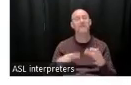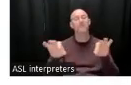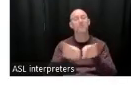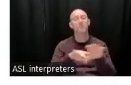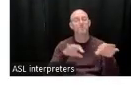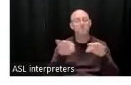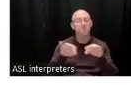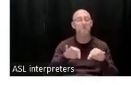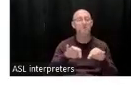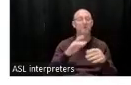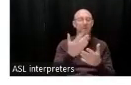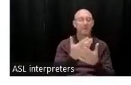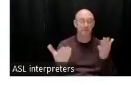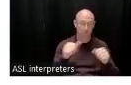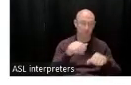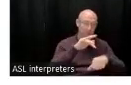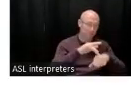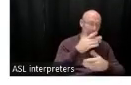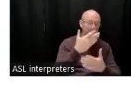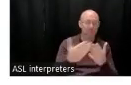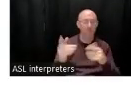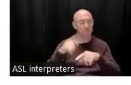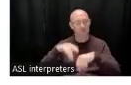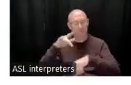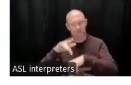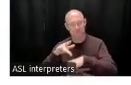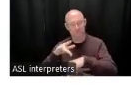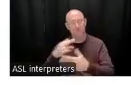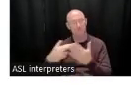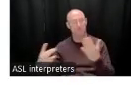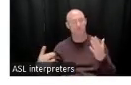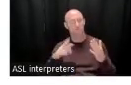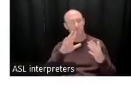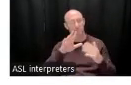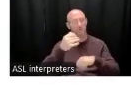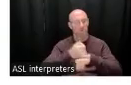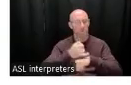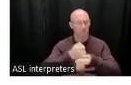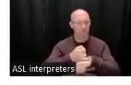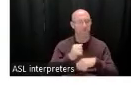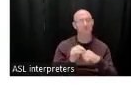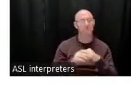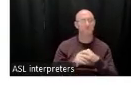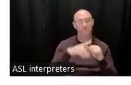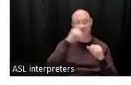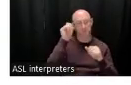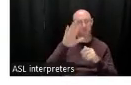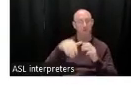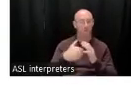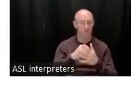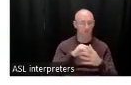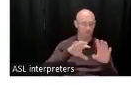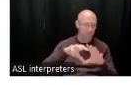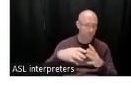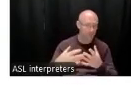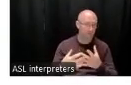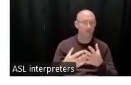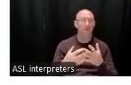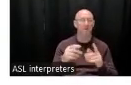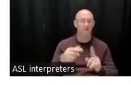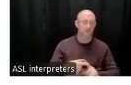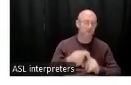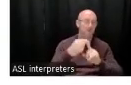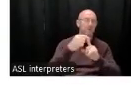both the tangible and the intangible resources at your institution, because all of those are unique in